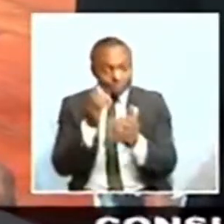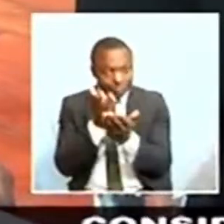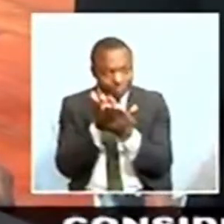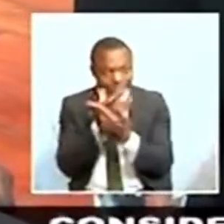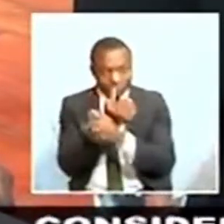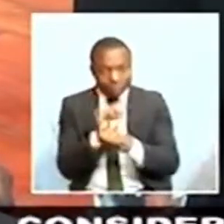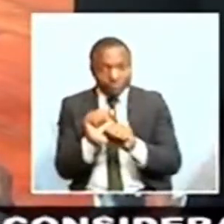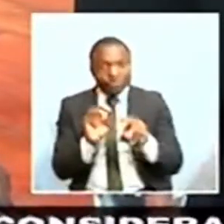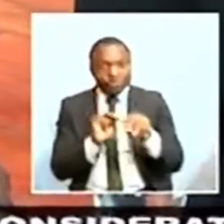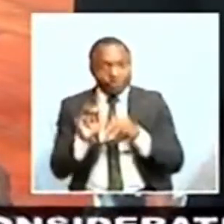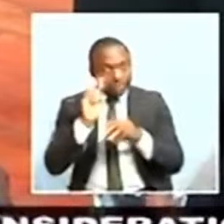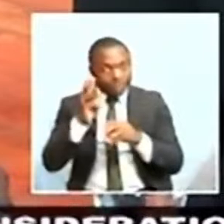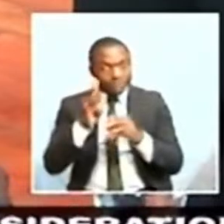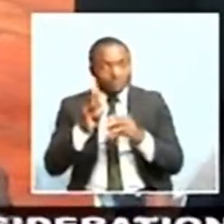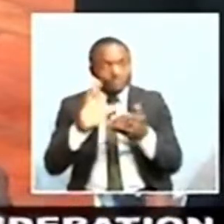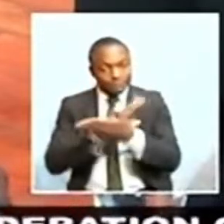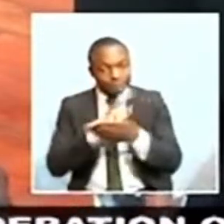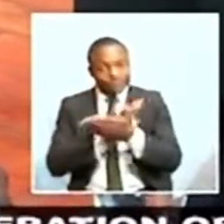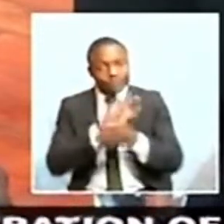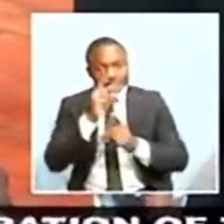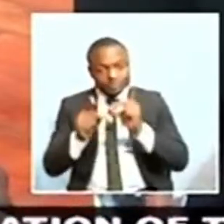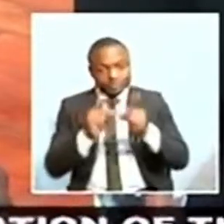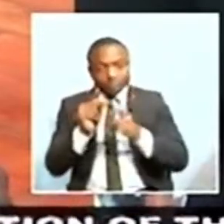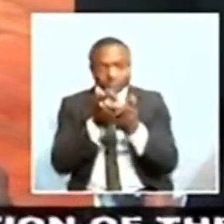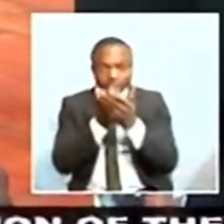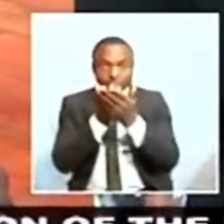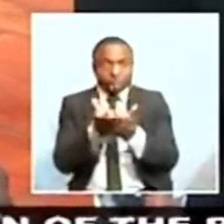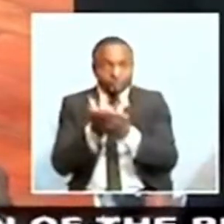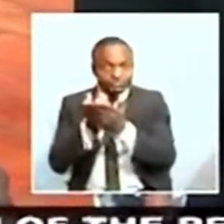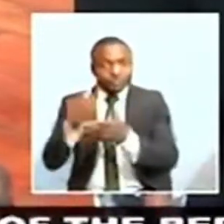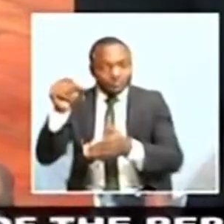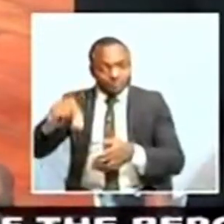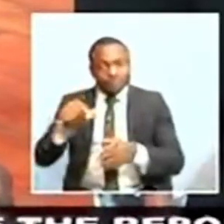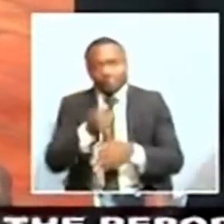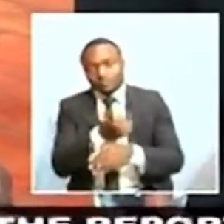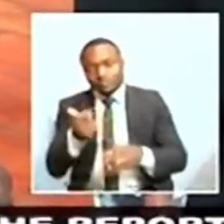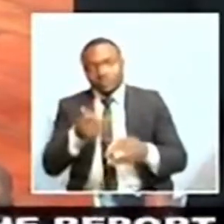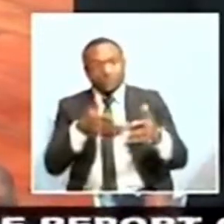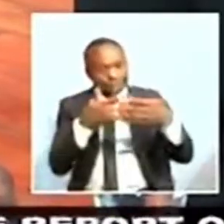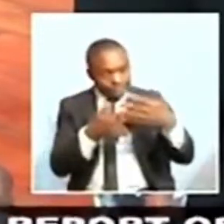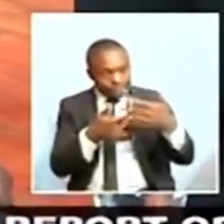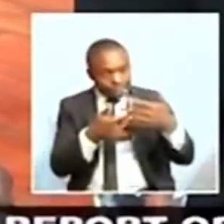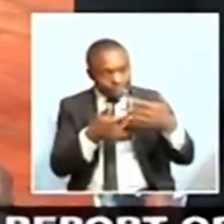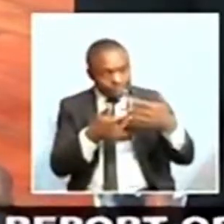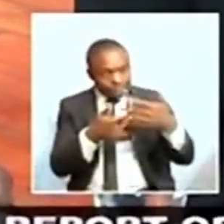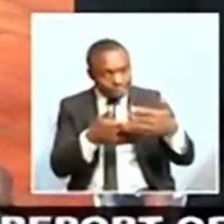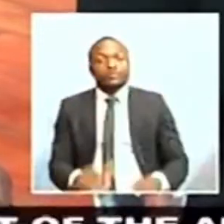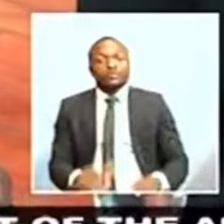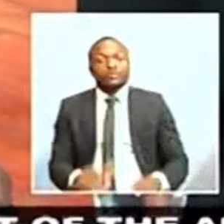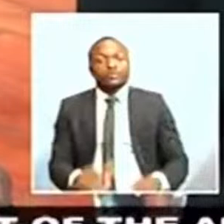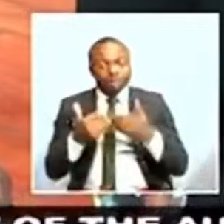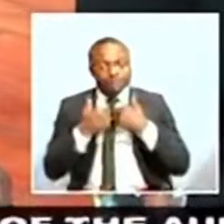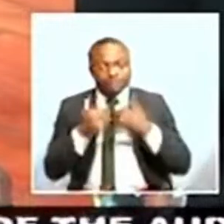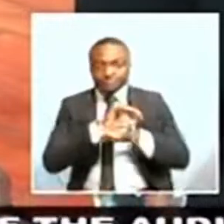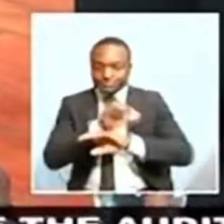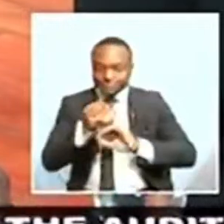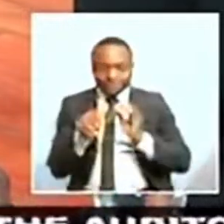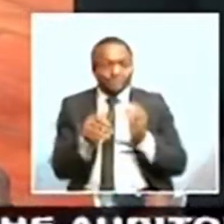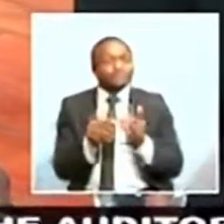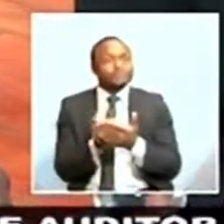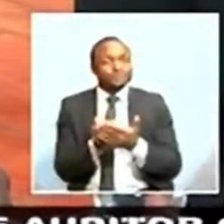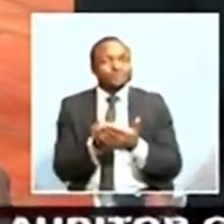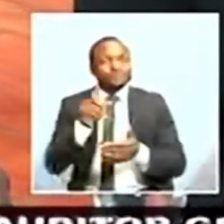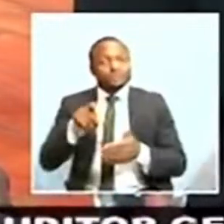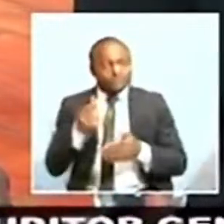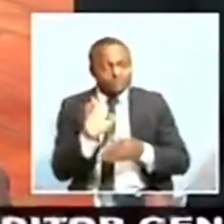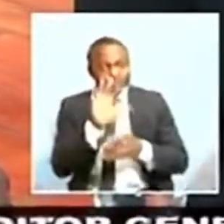will endeavor to quicken the process of officers submitting their qualifications and other necessary documentation in order to have all that is required on